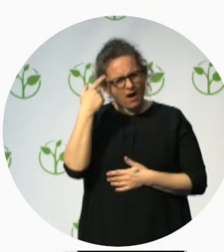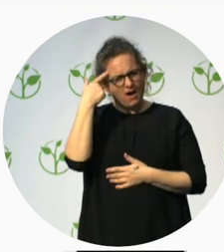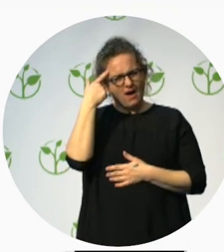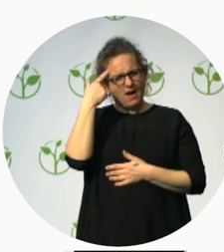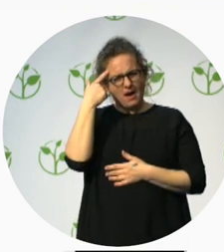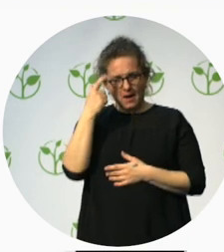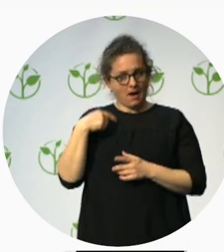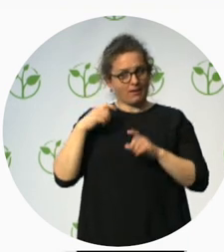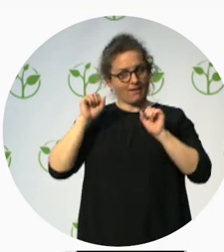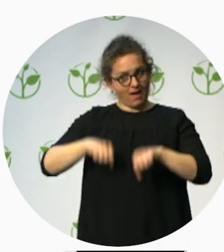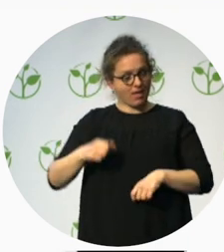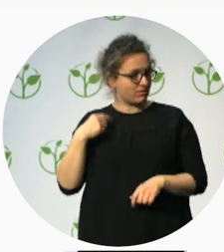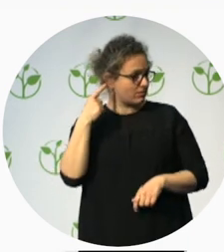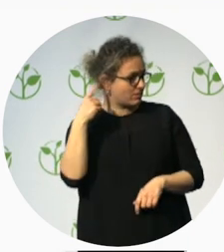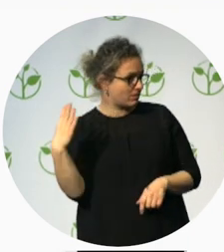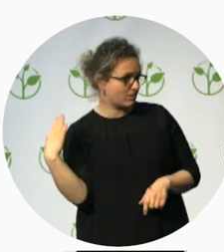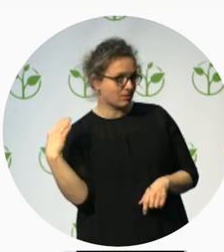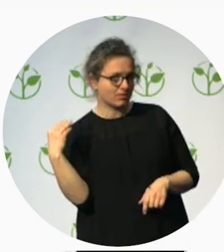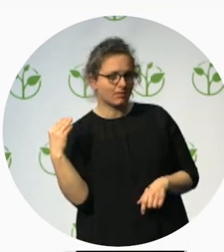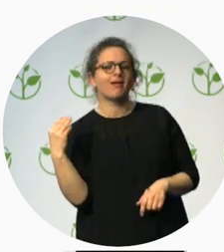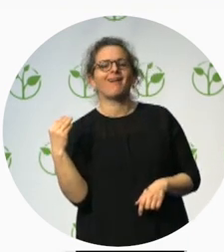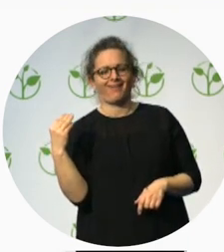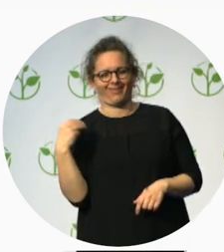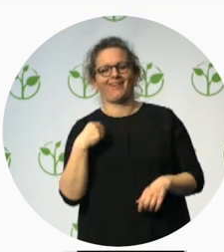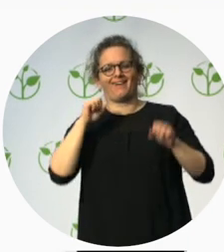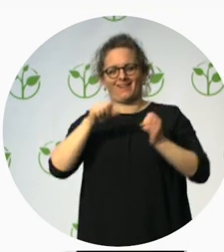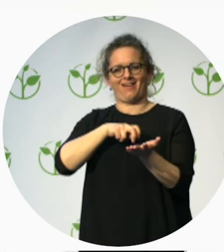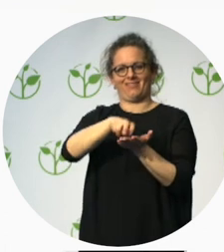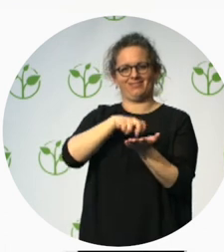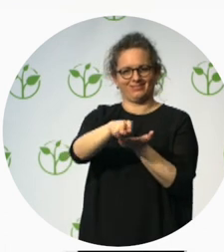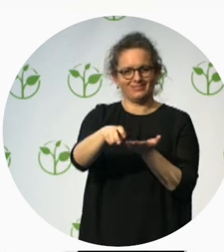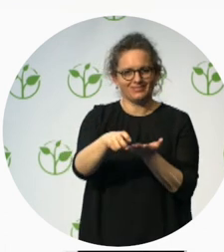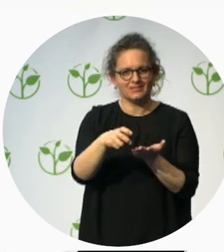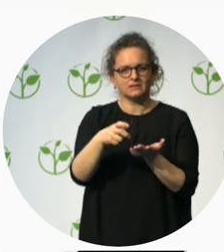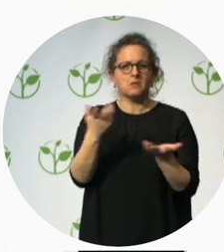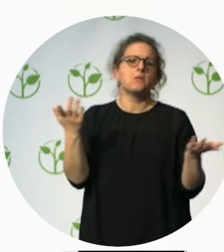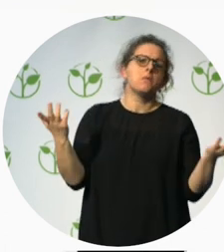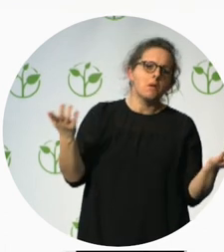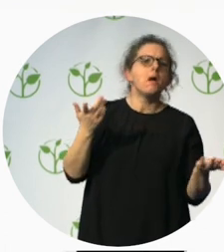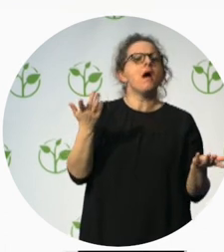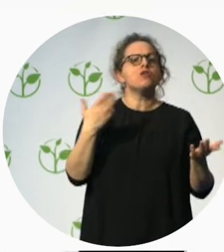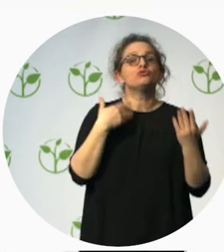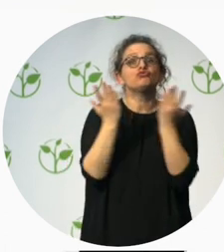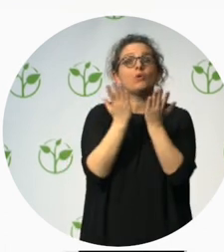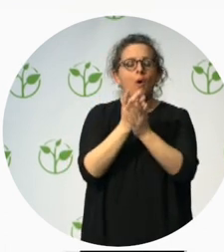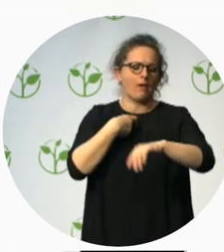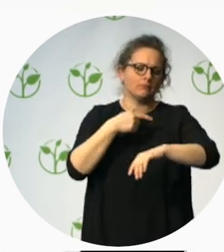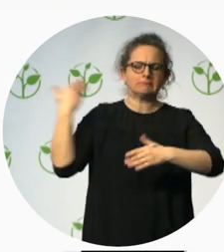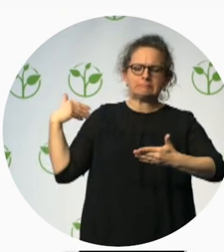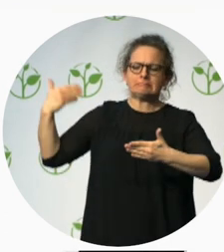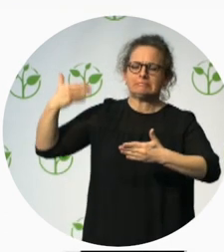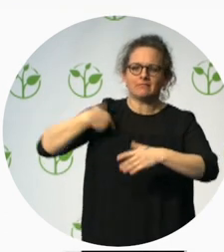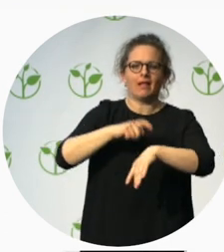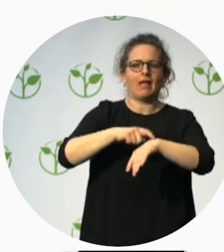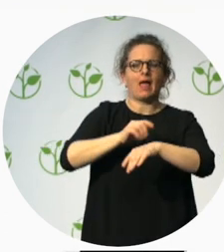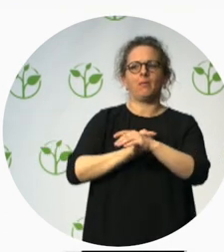accessibility features has often caused me to arrive late at school or has limited my options to participate in